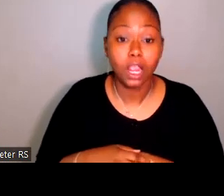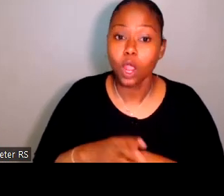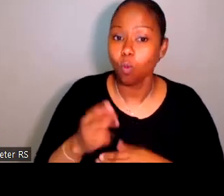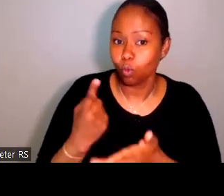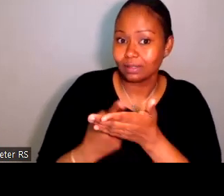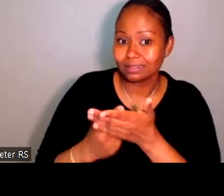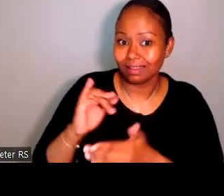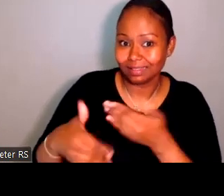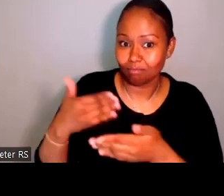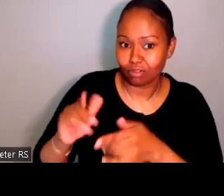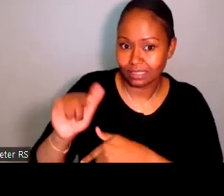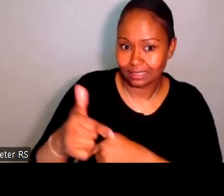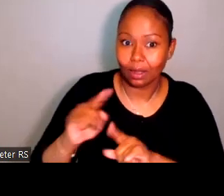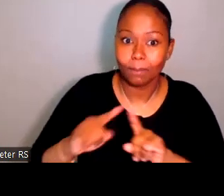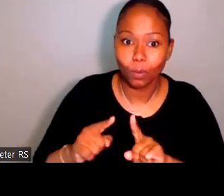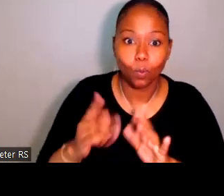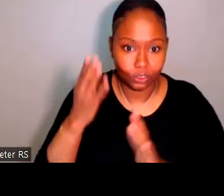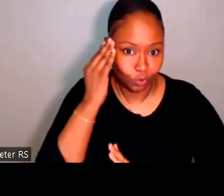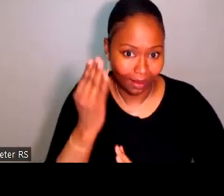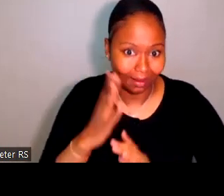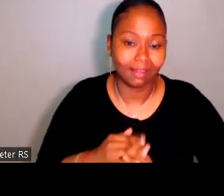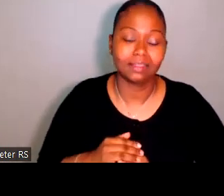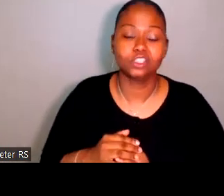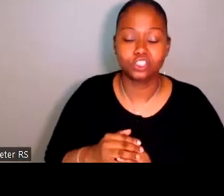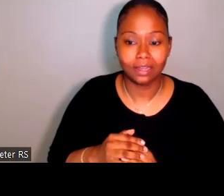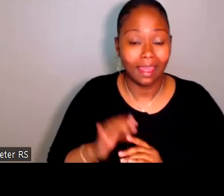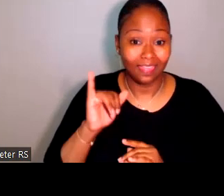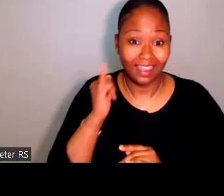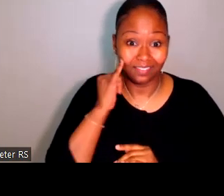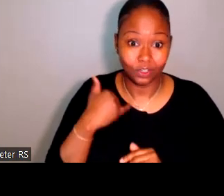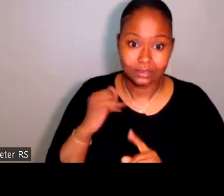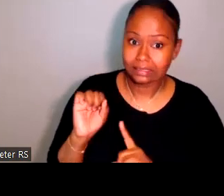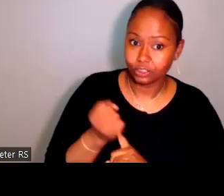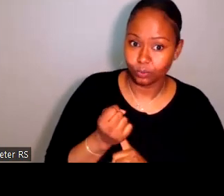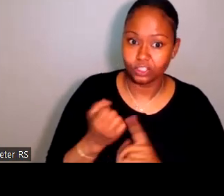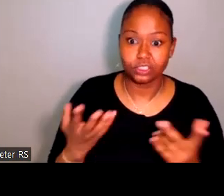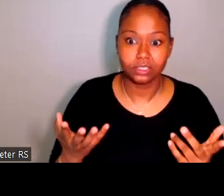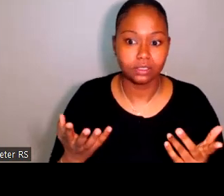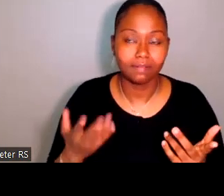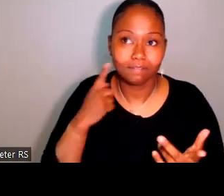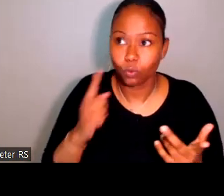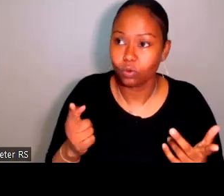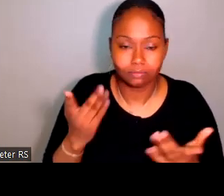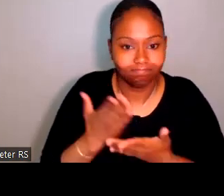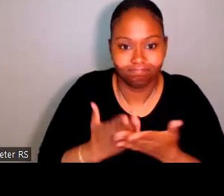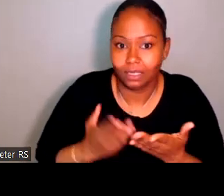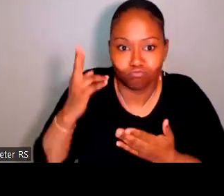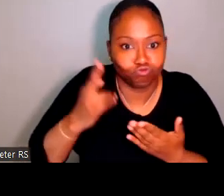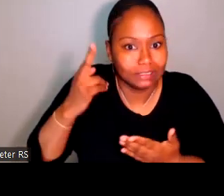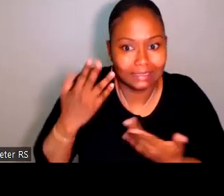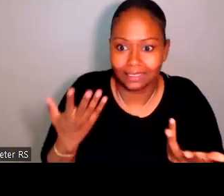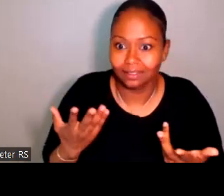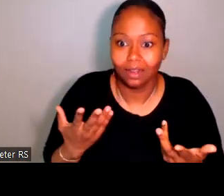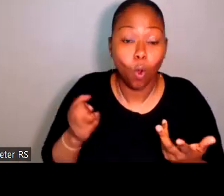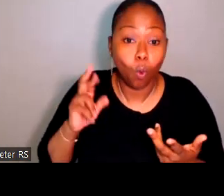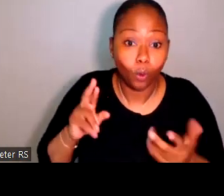but we just want to acknowledge that if there's ever a situation where, for whatever reason, the